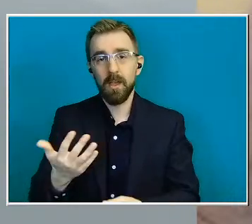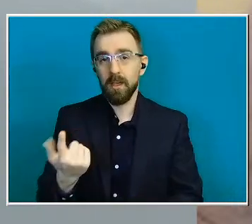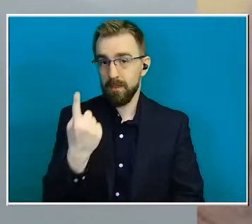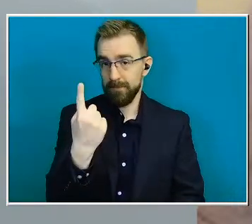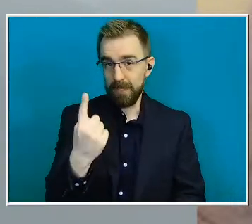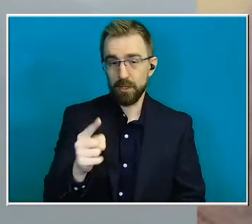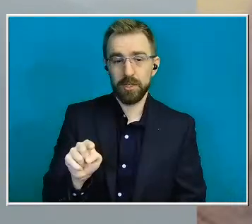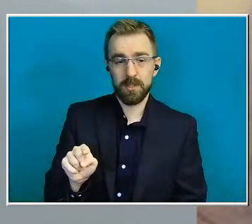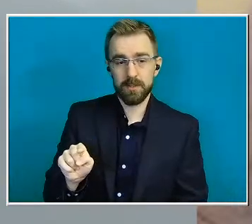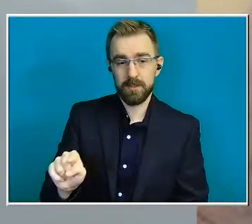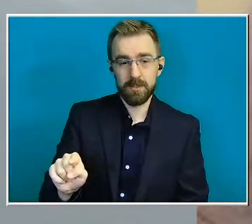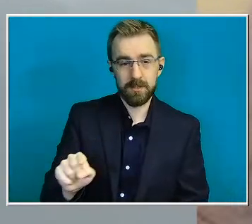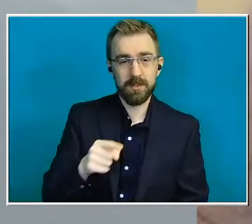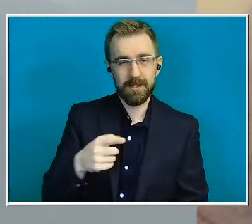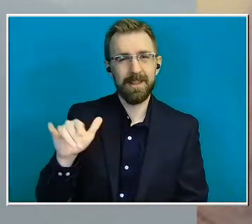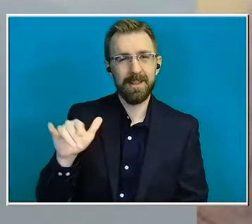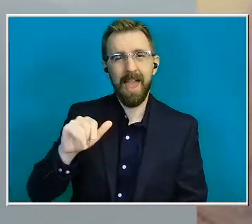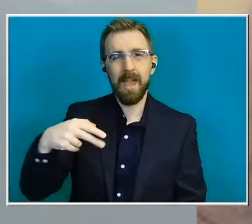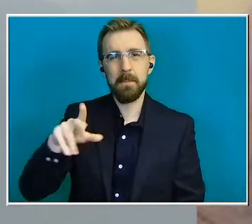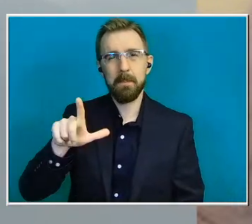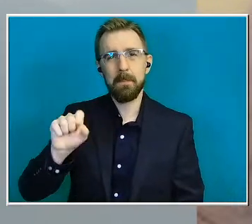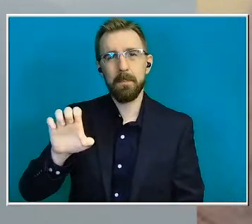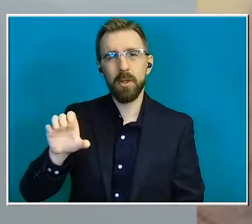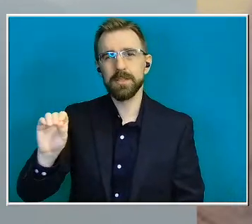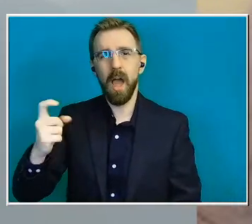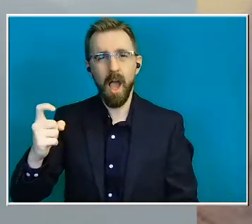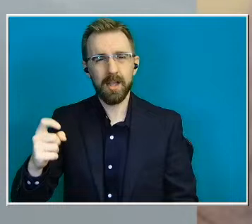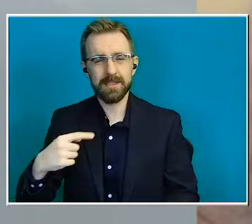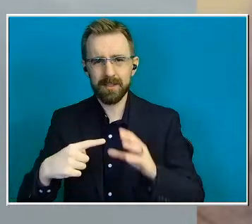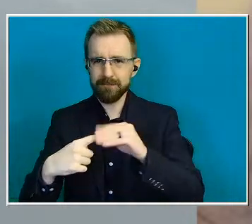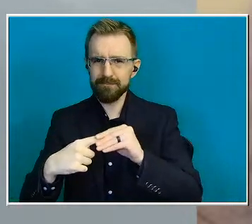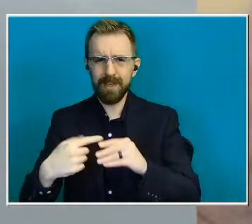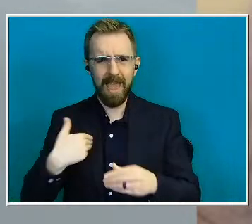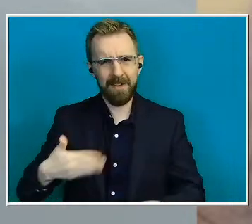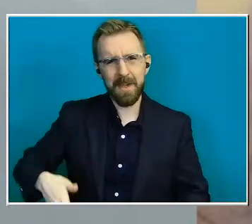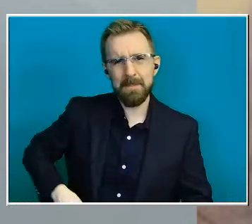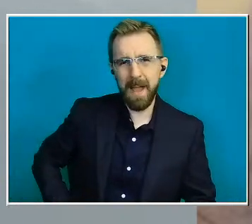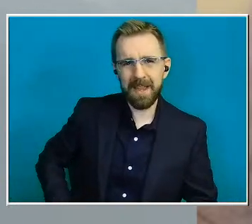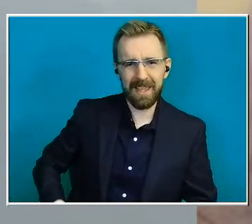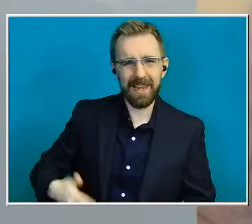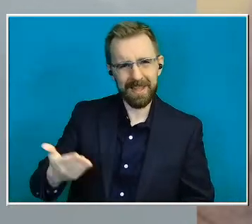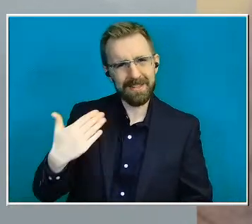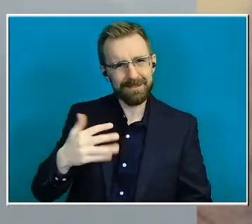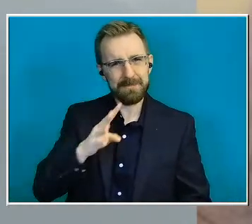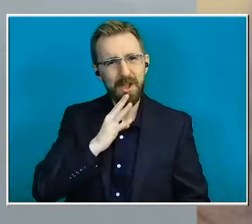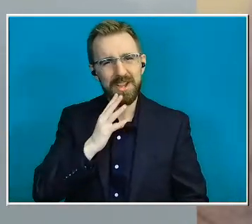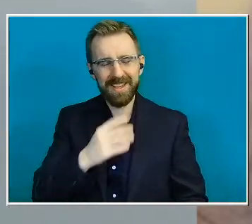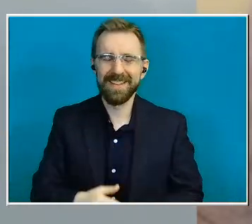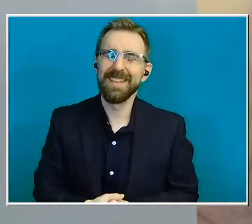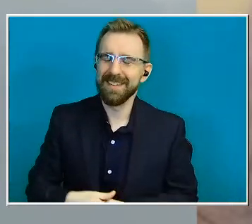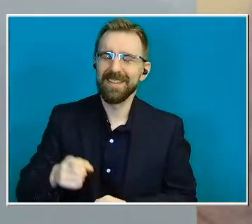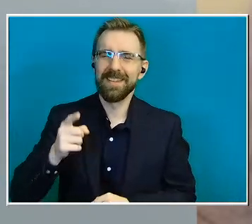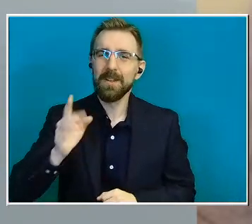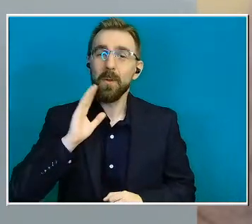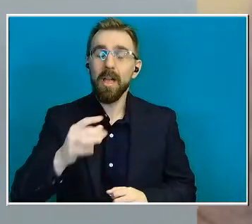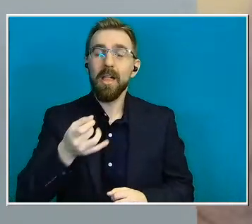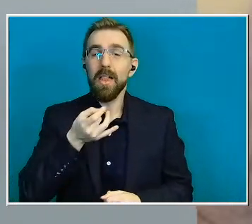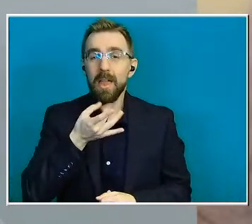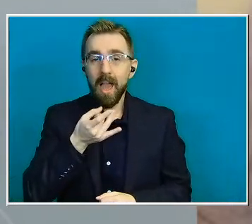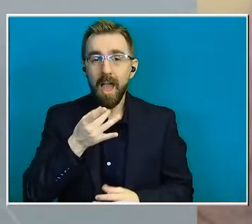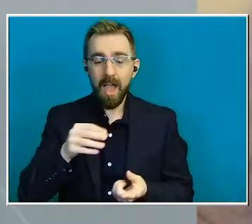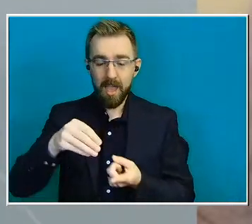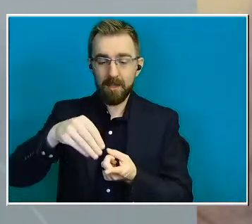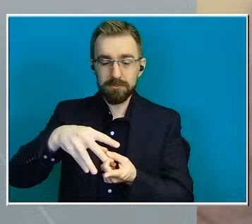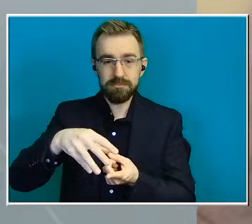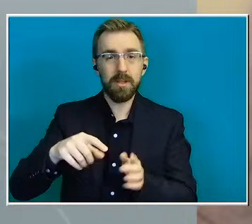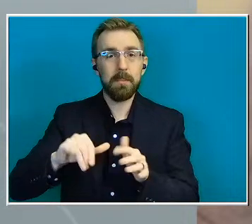ox? Yeah, very similar to that. I think I have one of those in my pocket. Keep talking. So it shines a light and measures the carotenoids in your